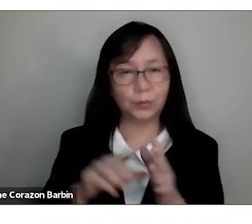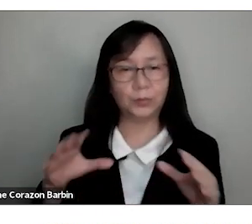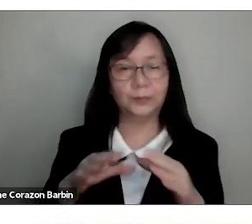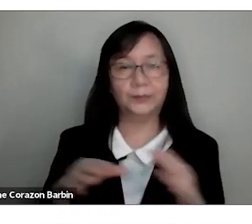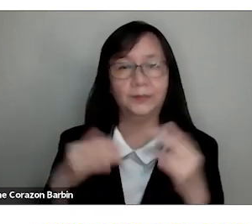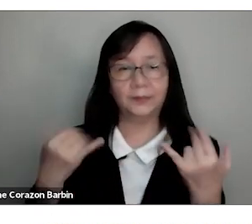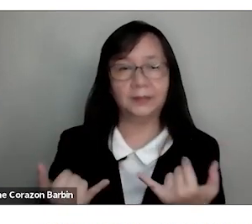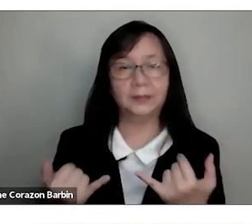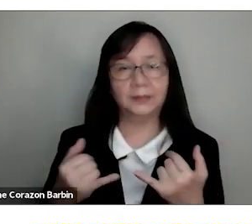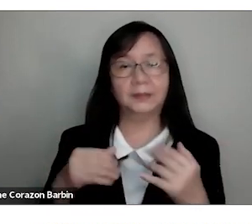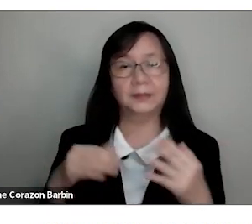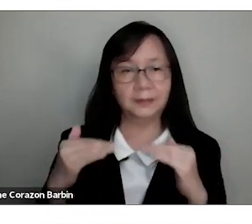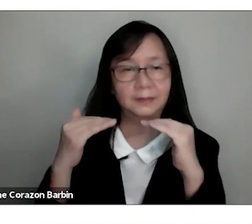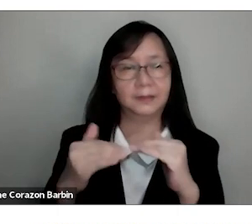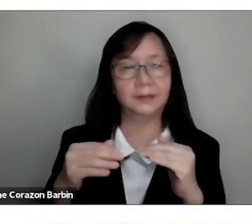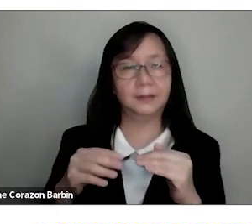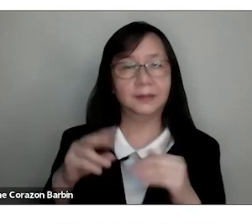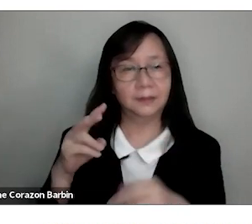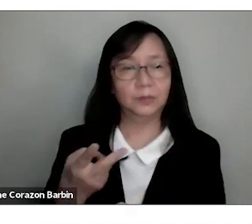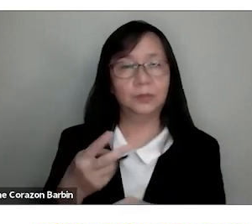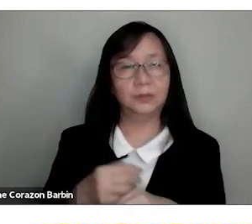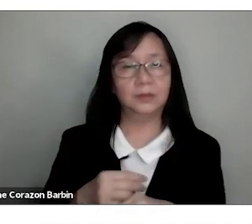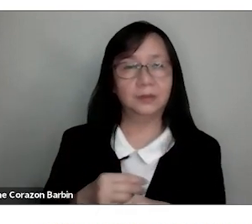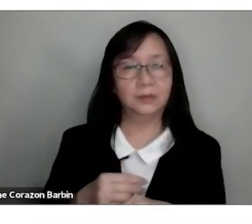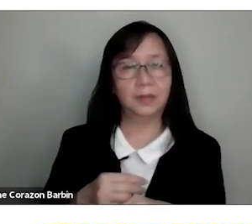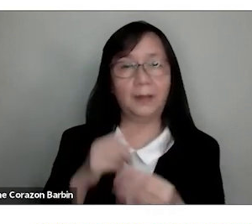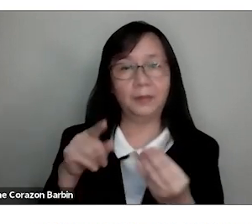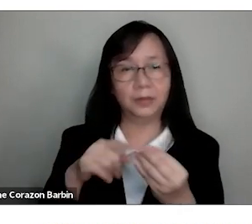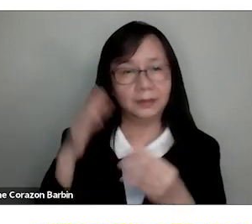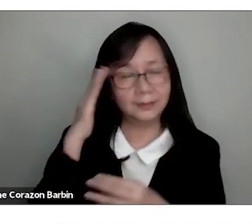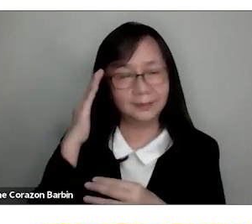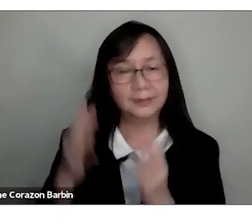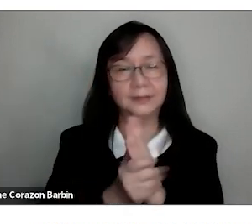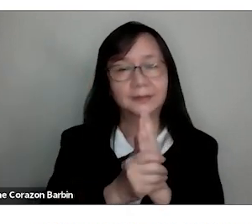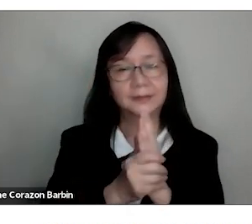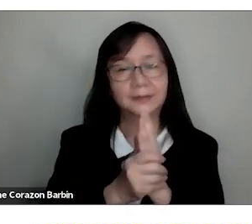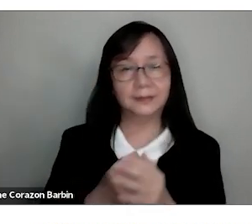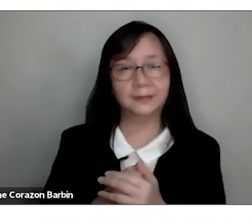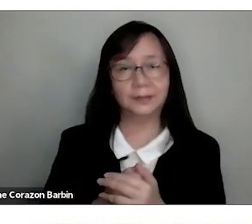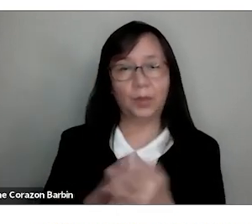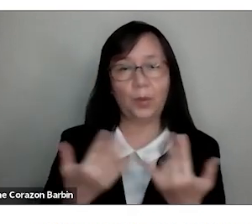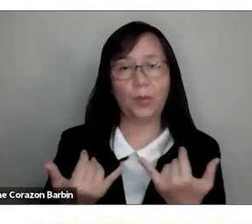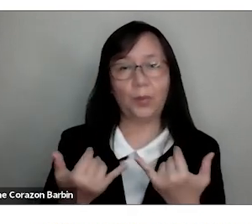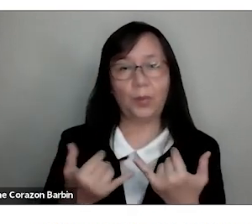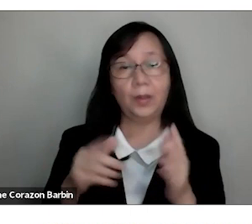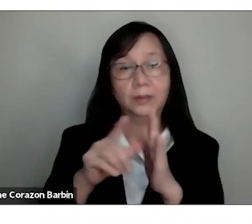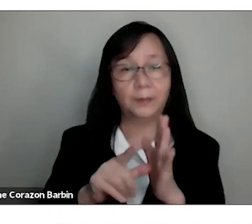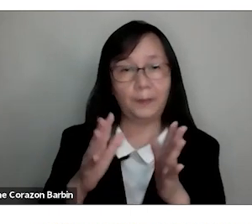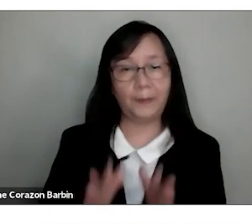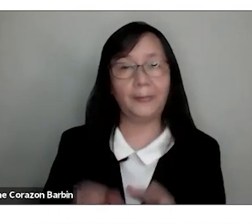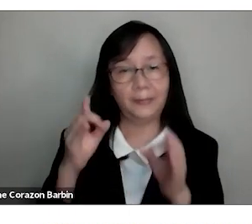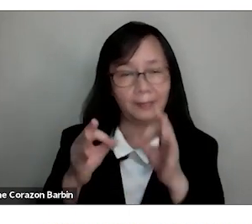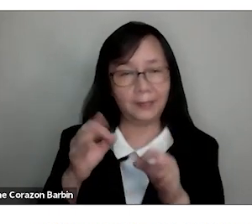plans. Number 2, the second promise is about knowledge and skills of police, lawyers, judges, and all